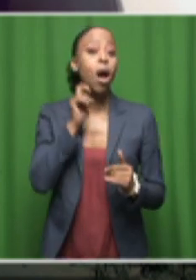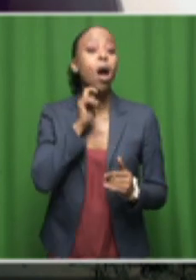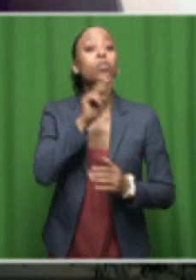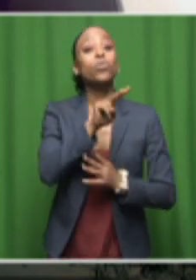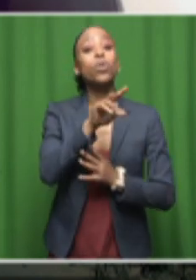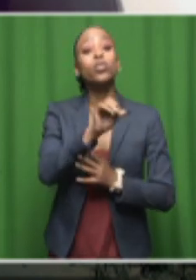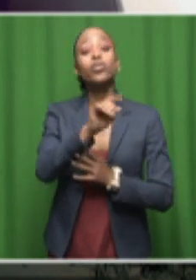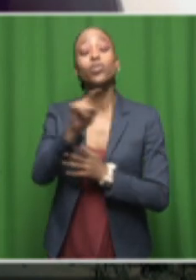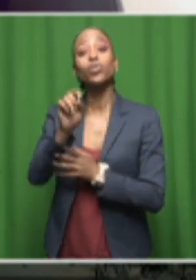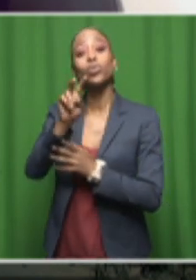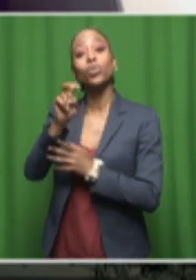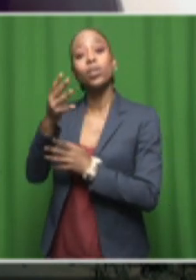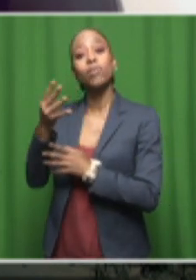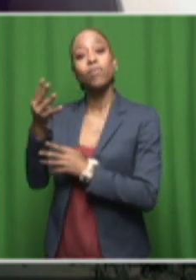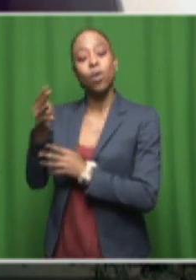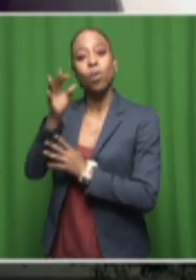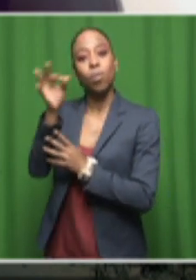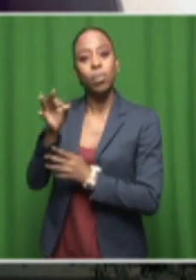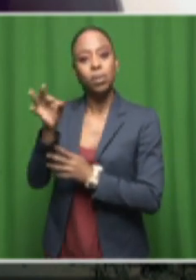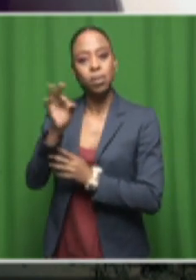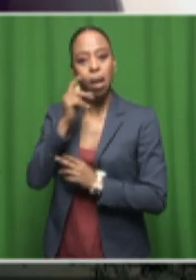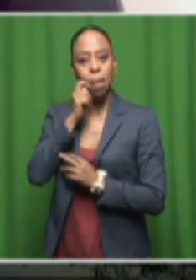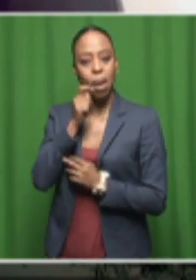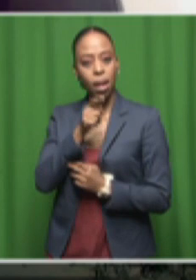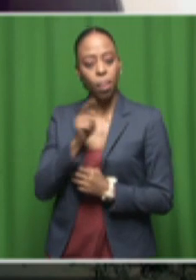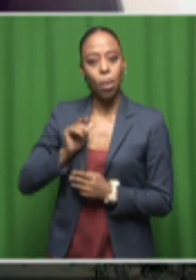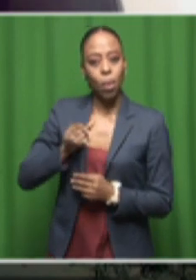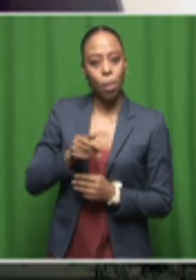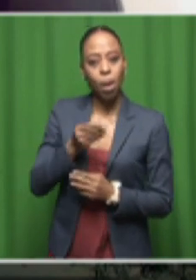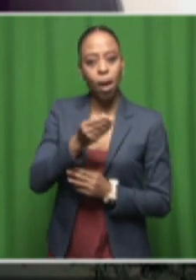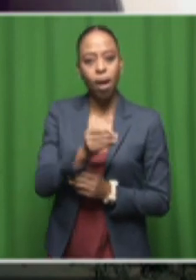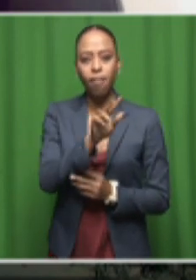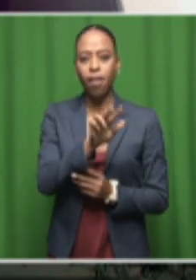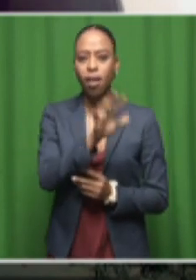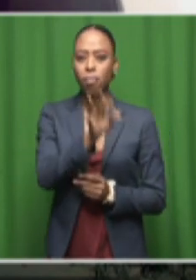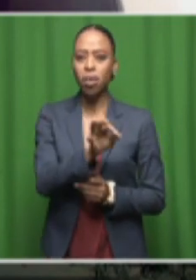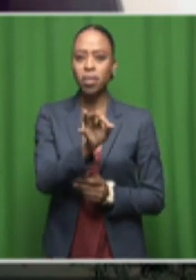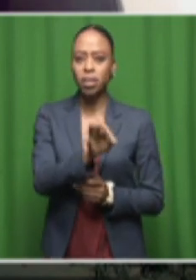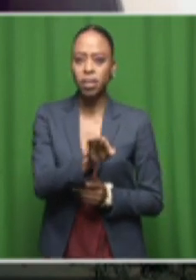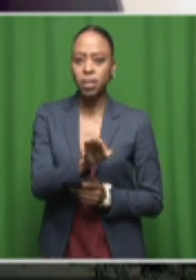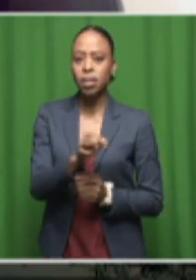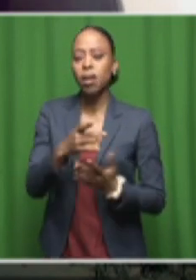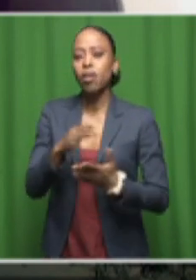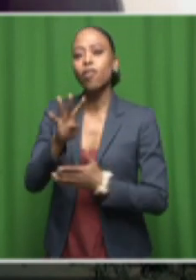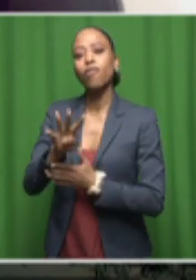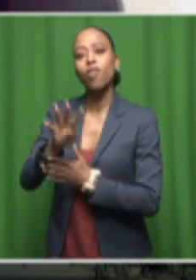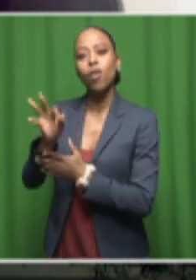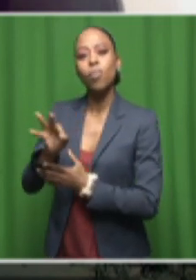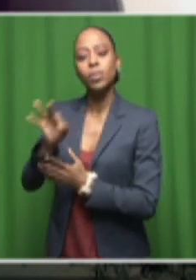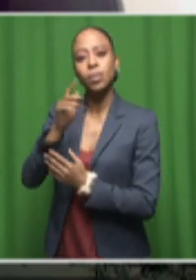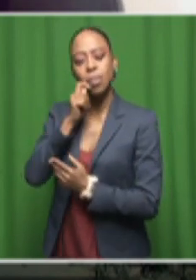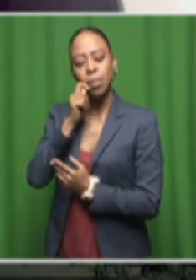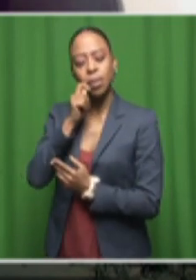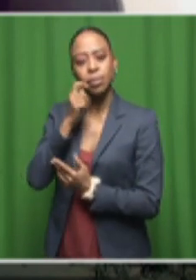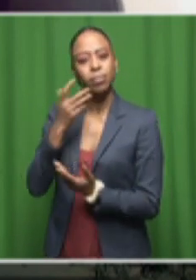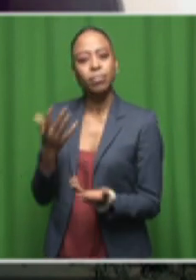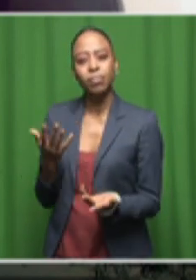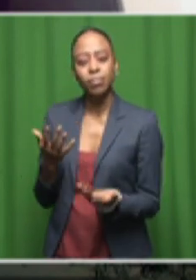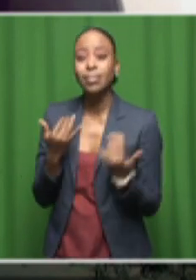to 24%, women are sitting at 8%. And 4% in men. I mean, this